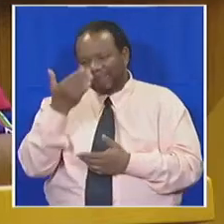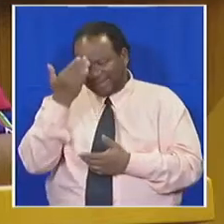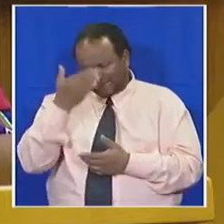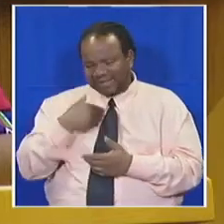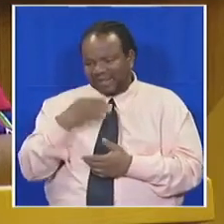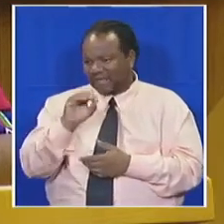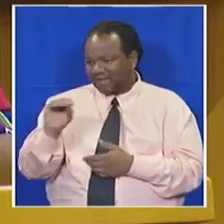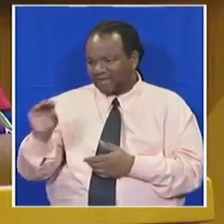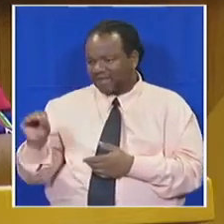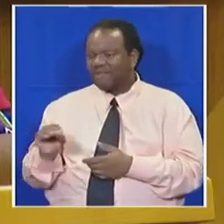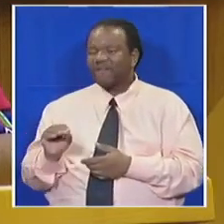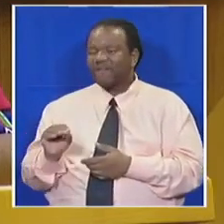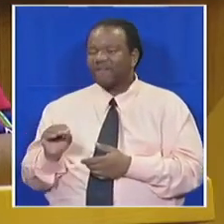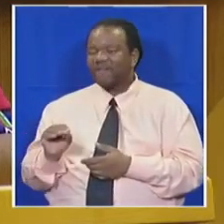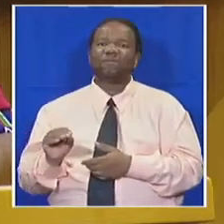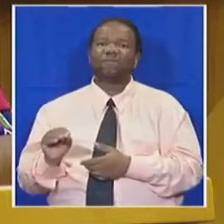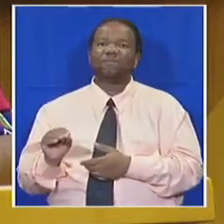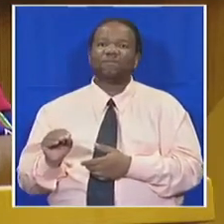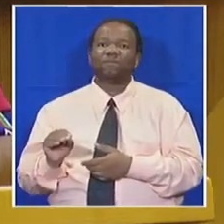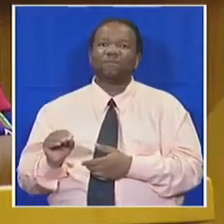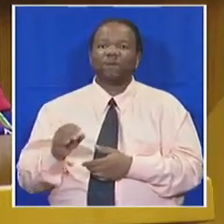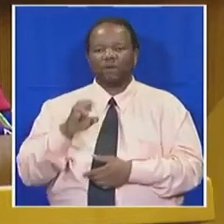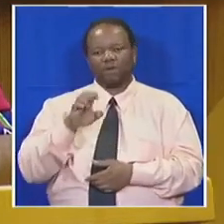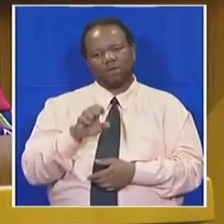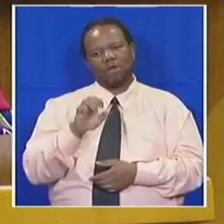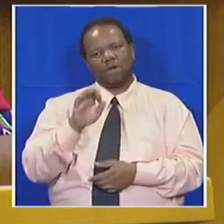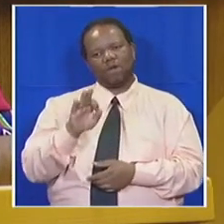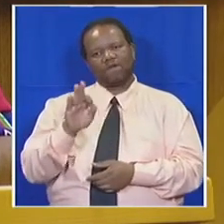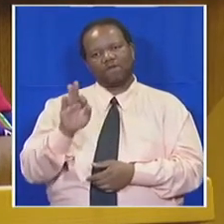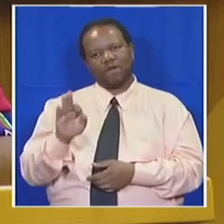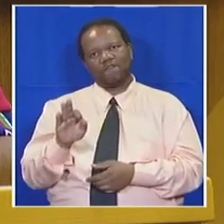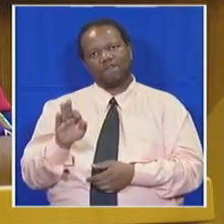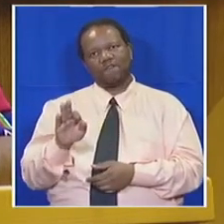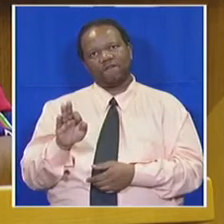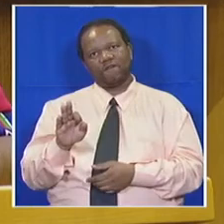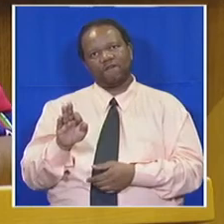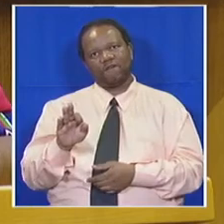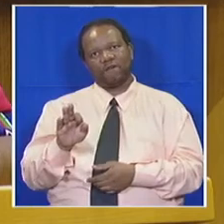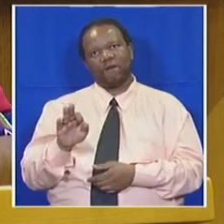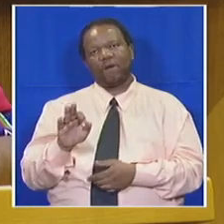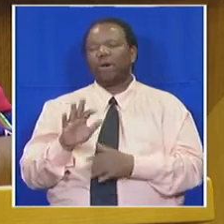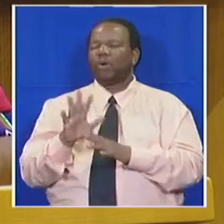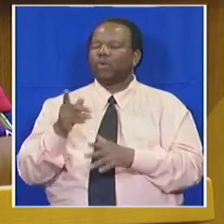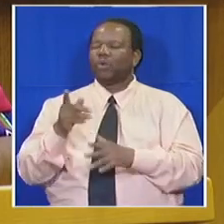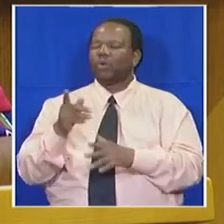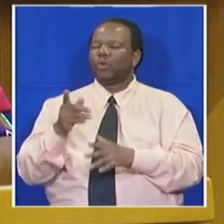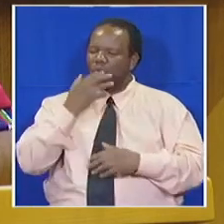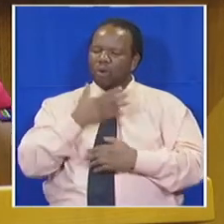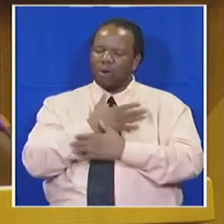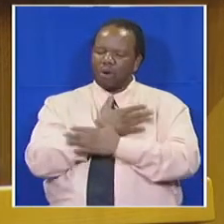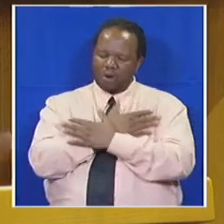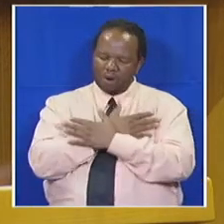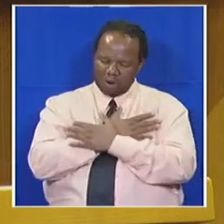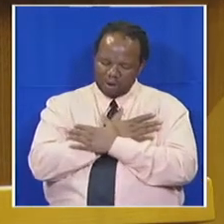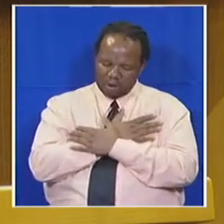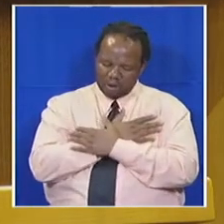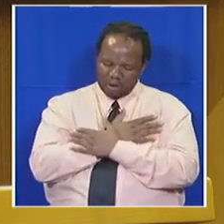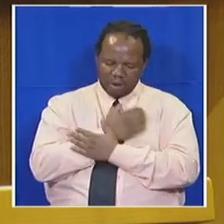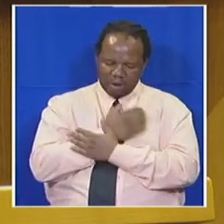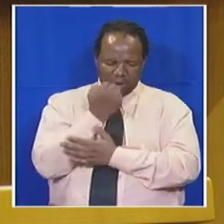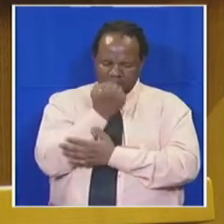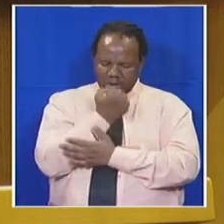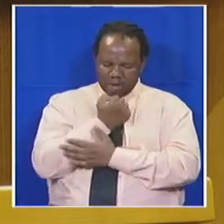causes. And as EFF, we pass our heartfelt condolences to